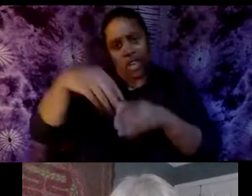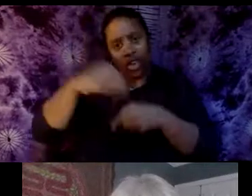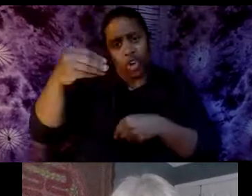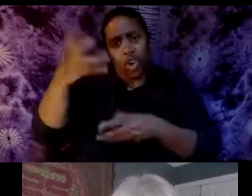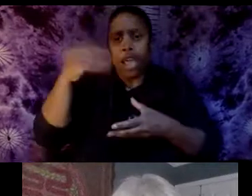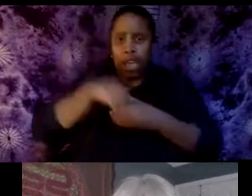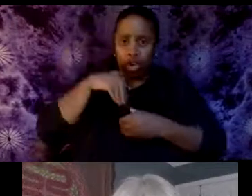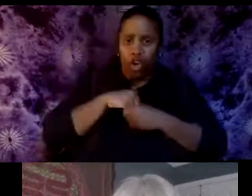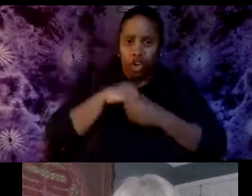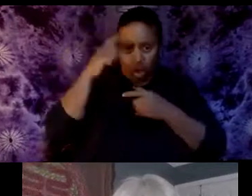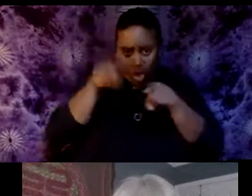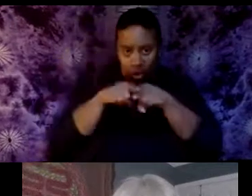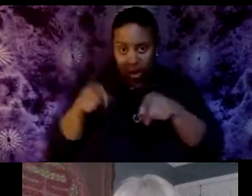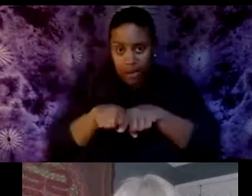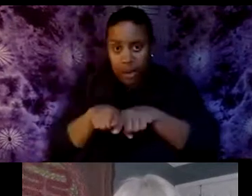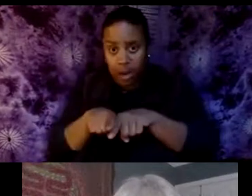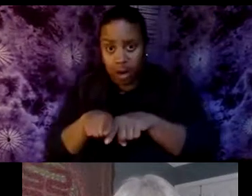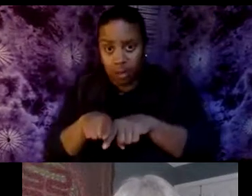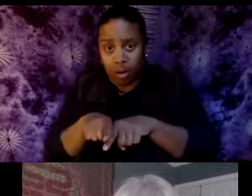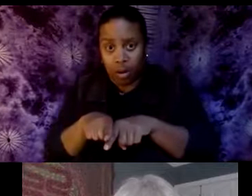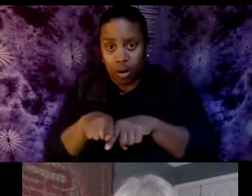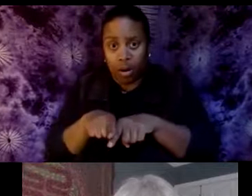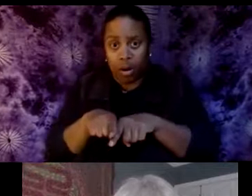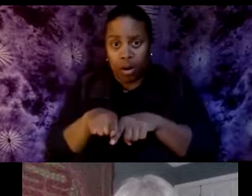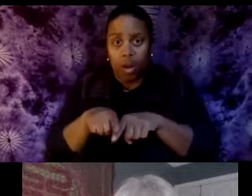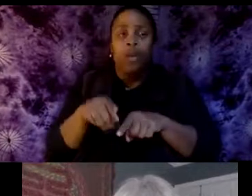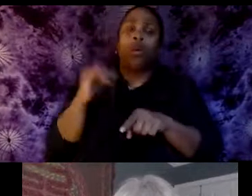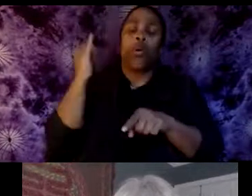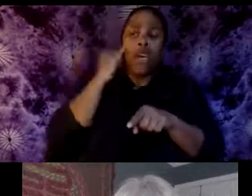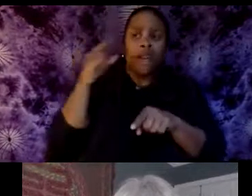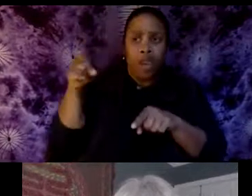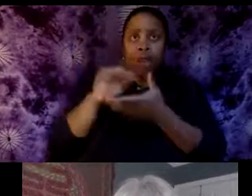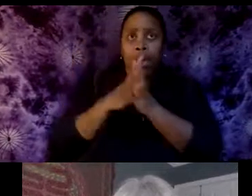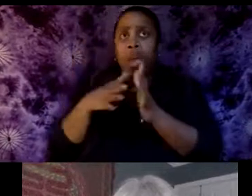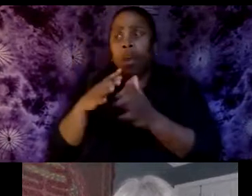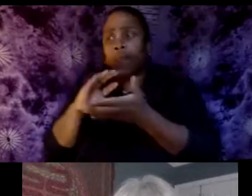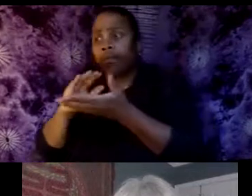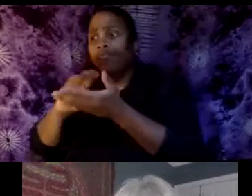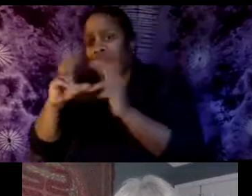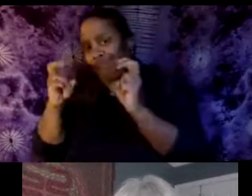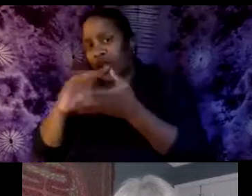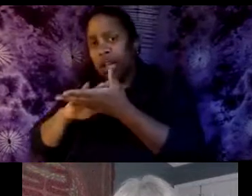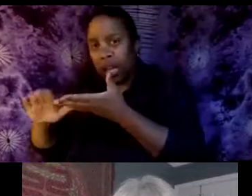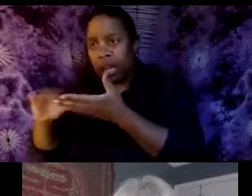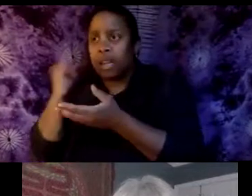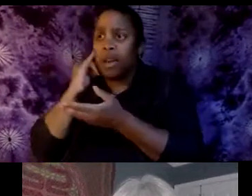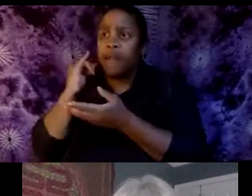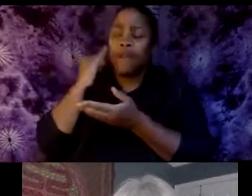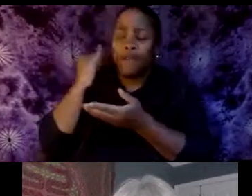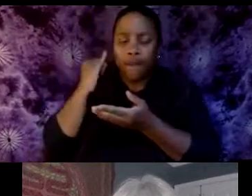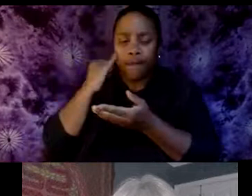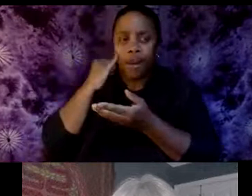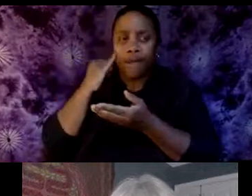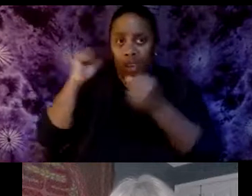that, you know, if he went and got clean and if, then you could be together again. So that's